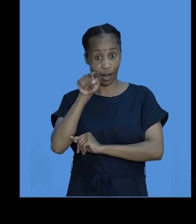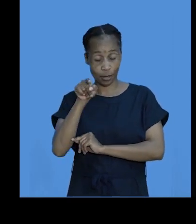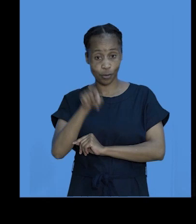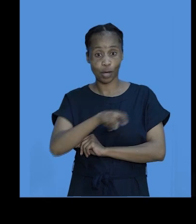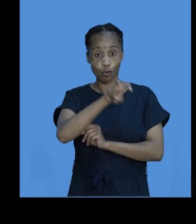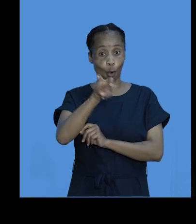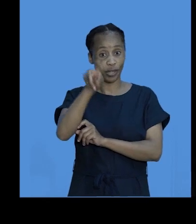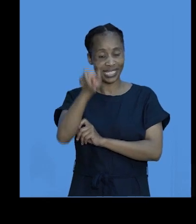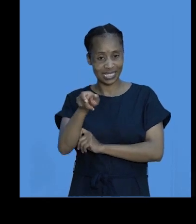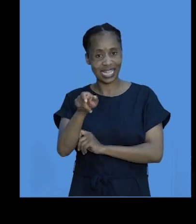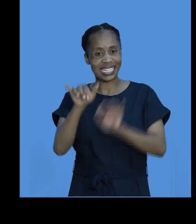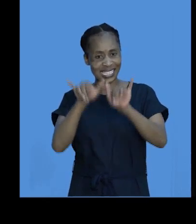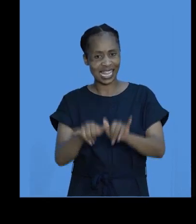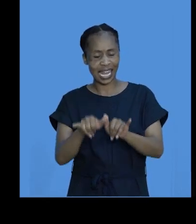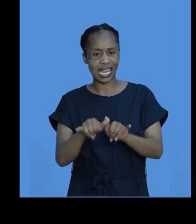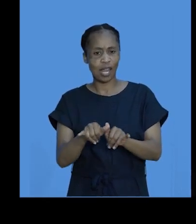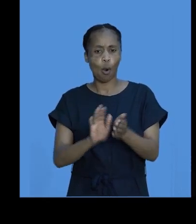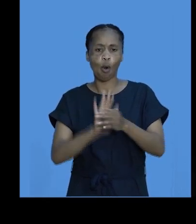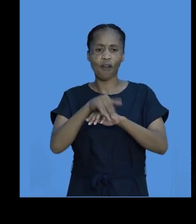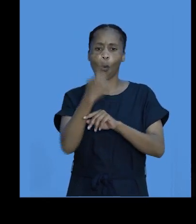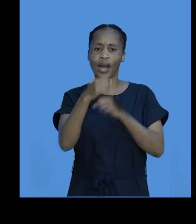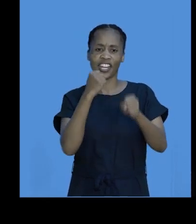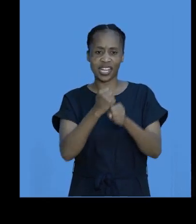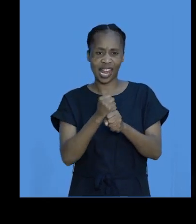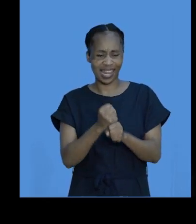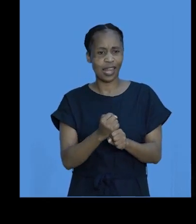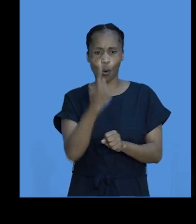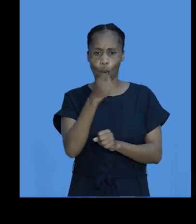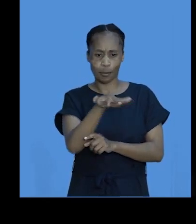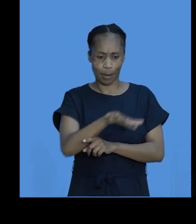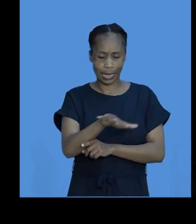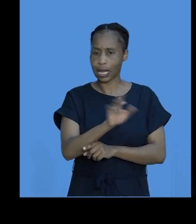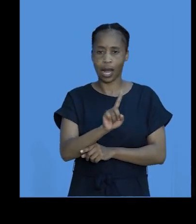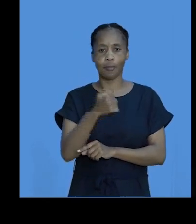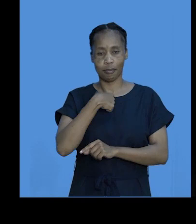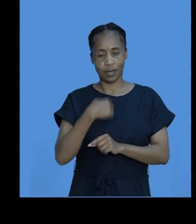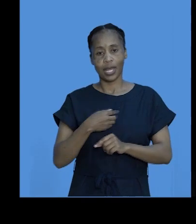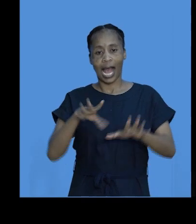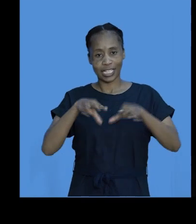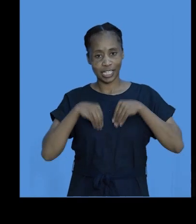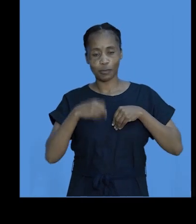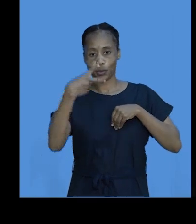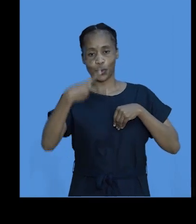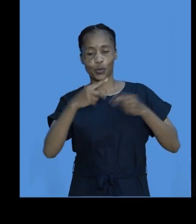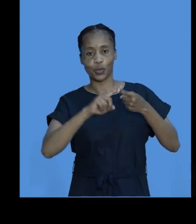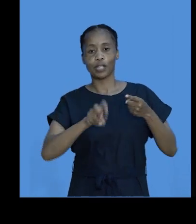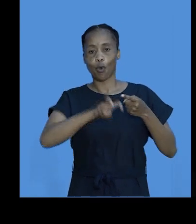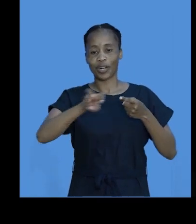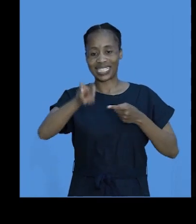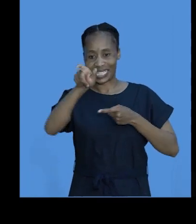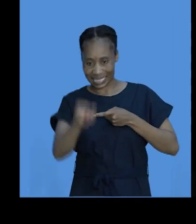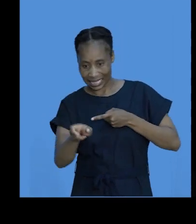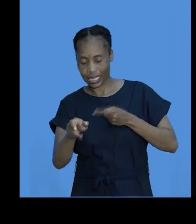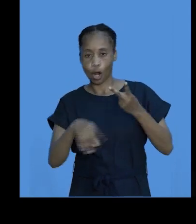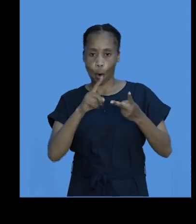Remember, when you are a tourist, you cannot exceed a year in a particular place there. Or I would also accept tourism there. So